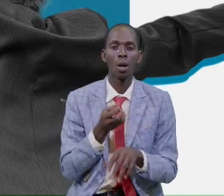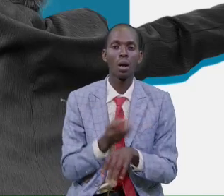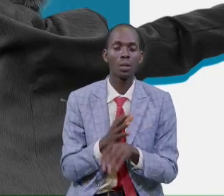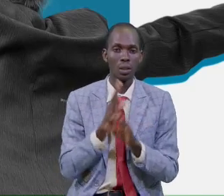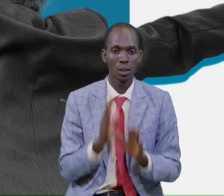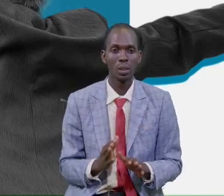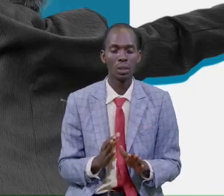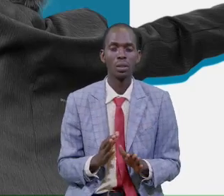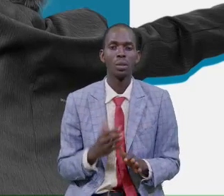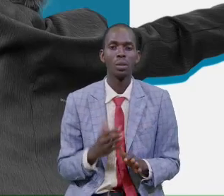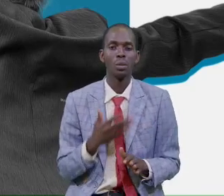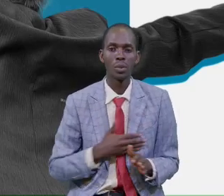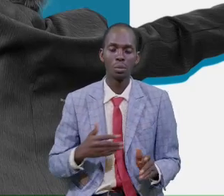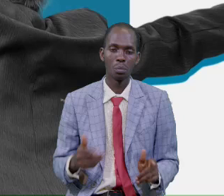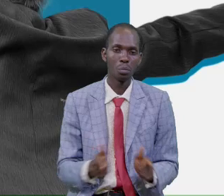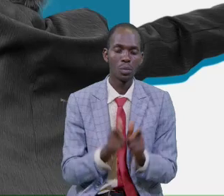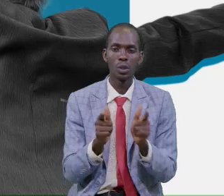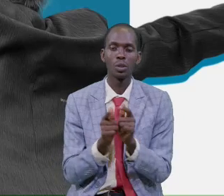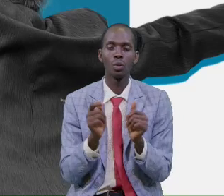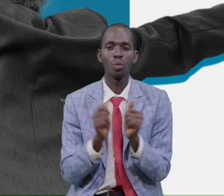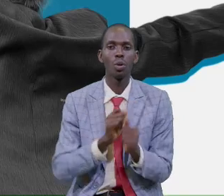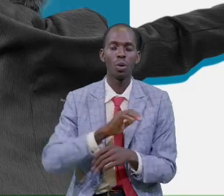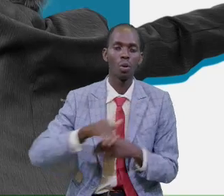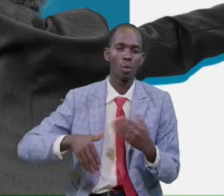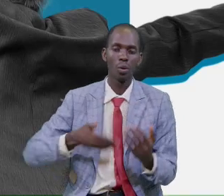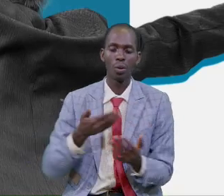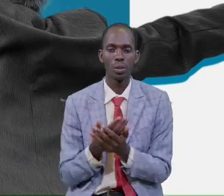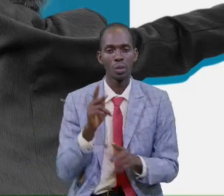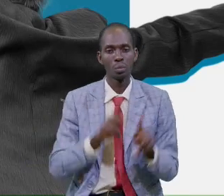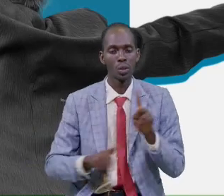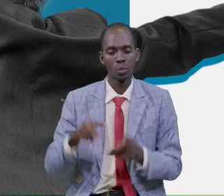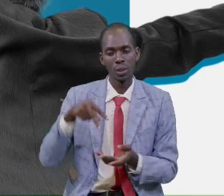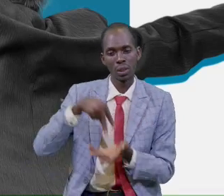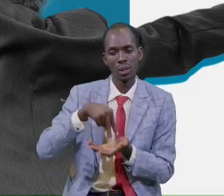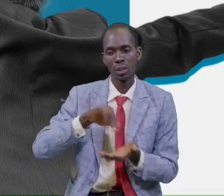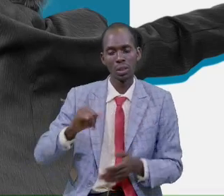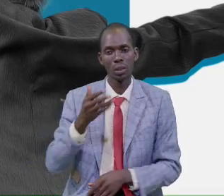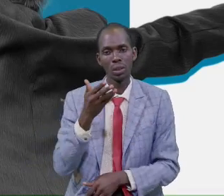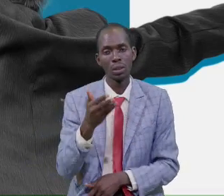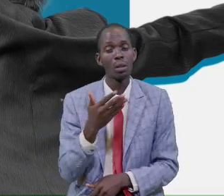we reach them there. Please give your proper name.